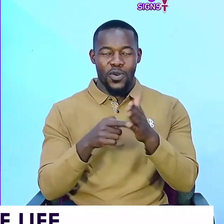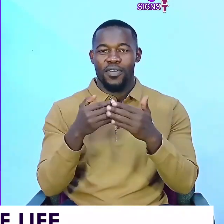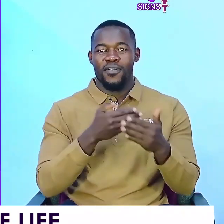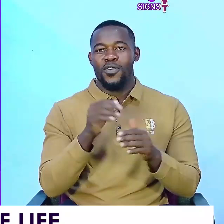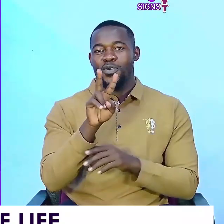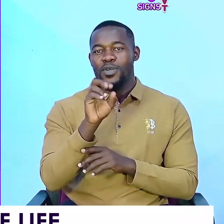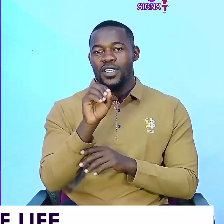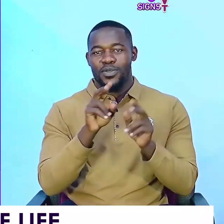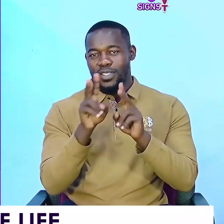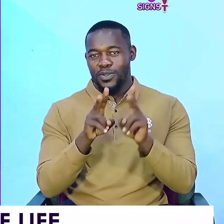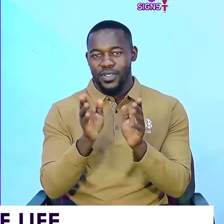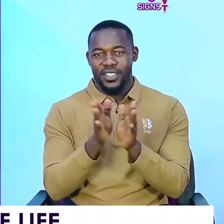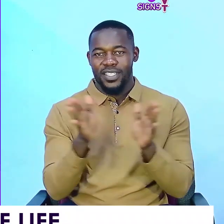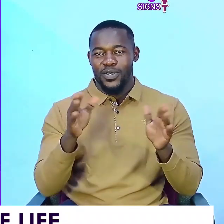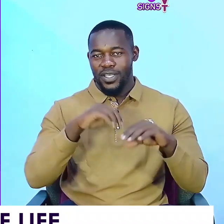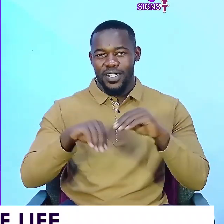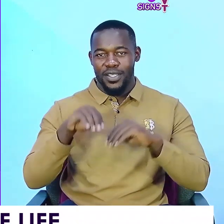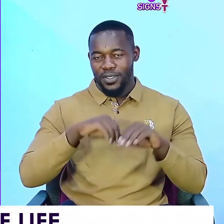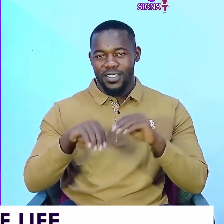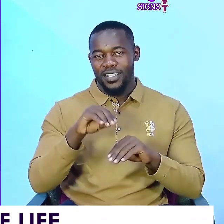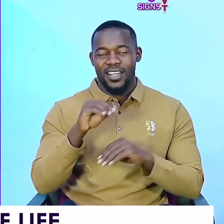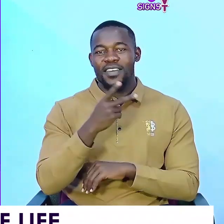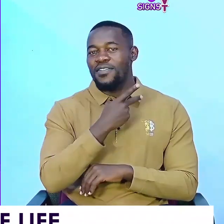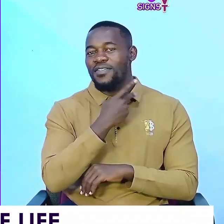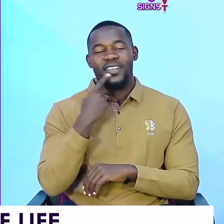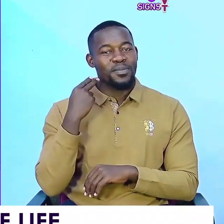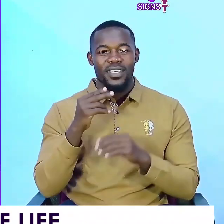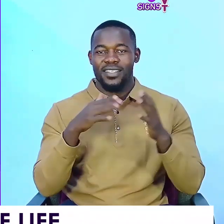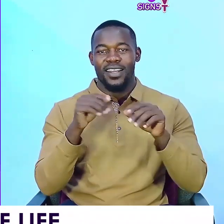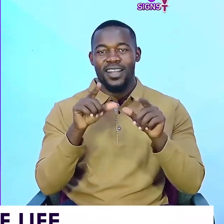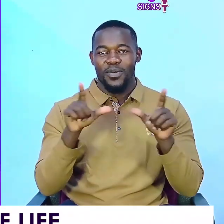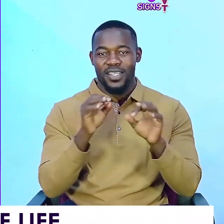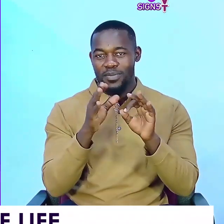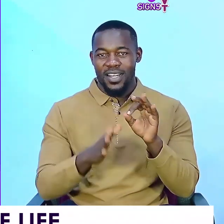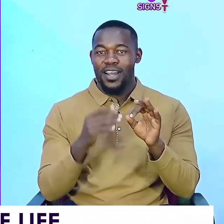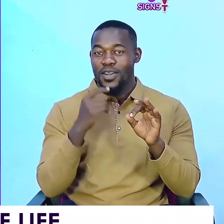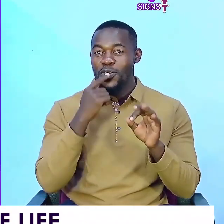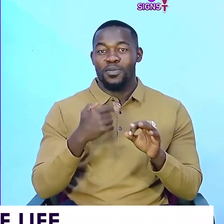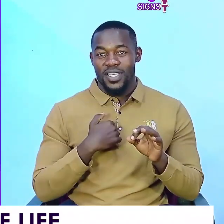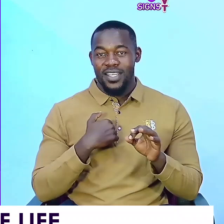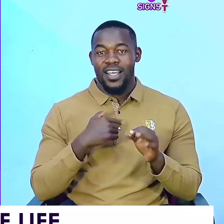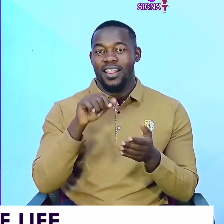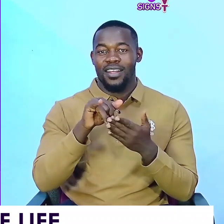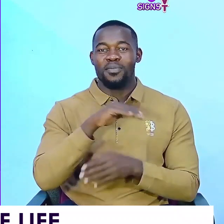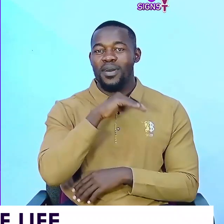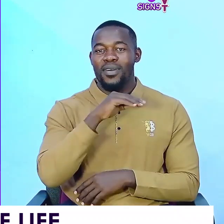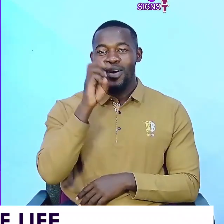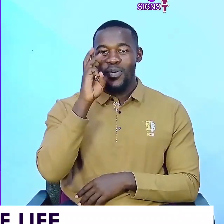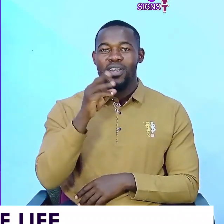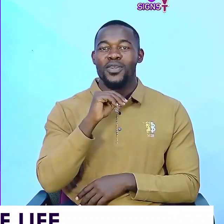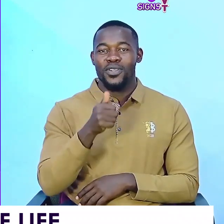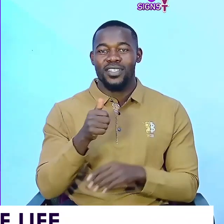2022 elections. And Philip Omondi, the sign language interpreter, told me for free that Raila Amolo Odinga